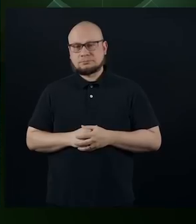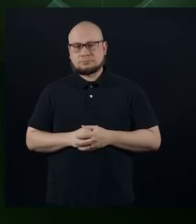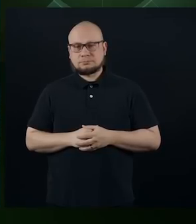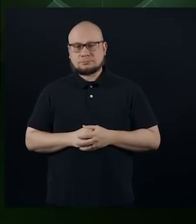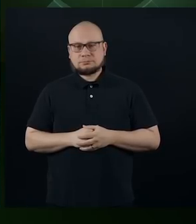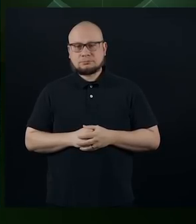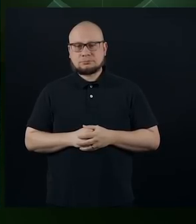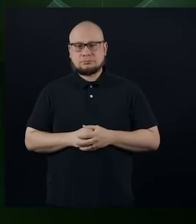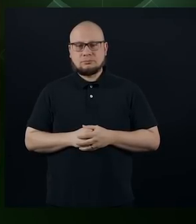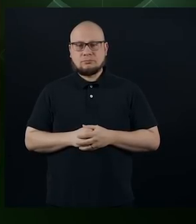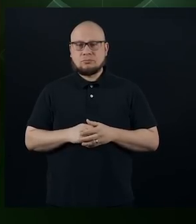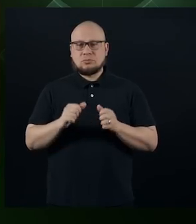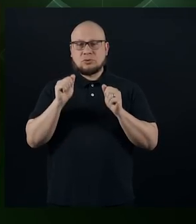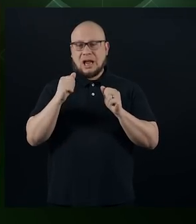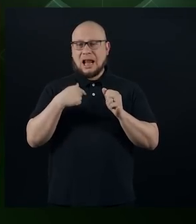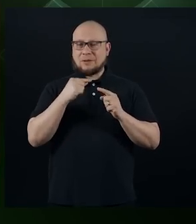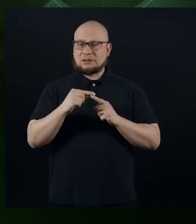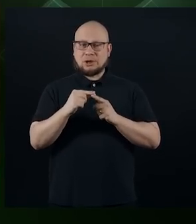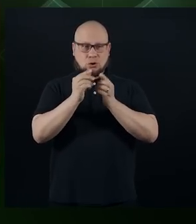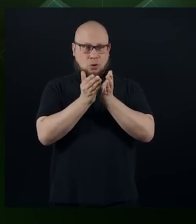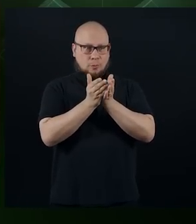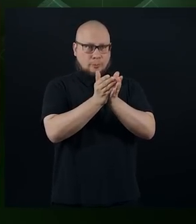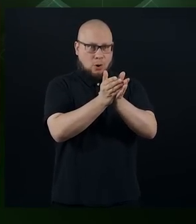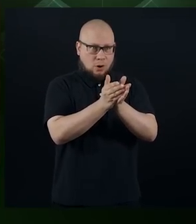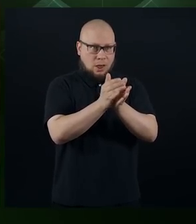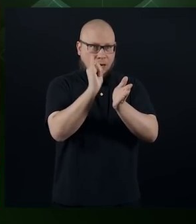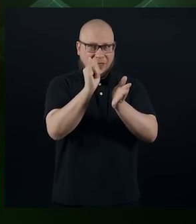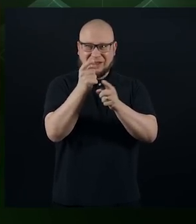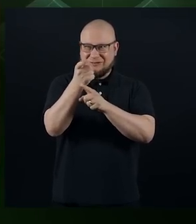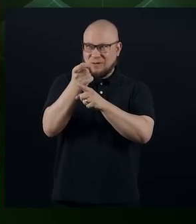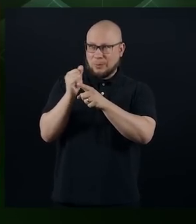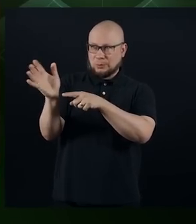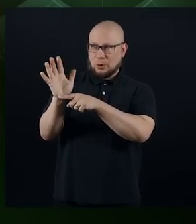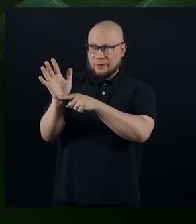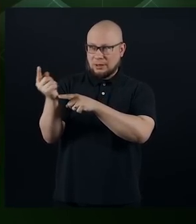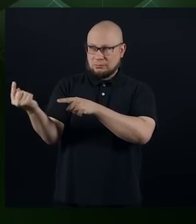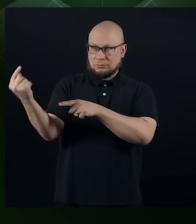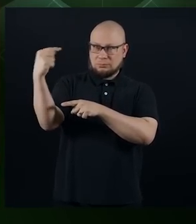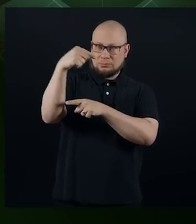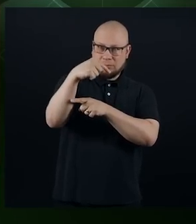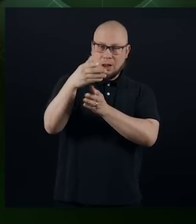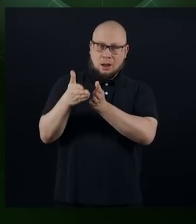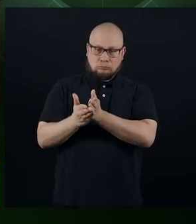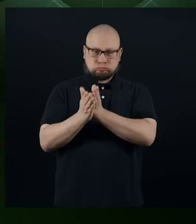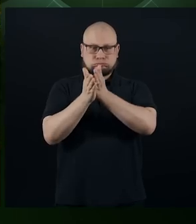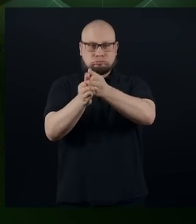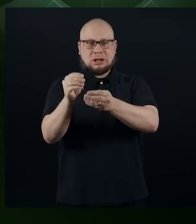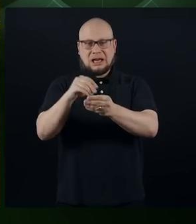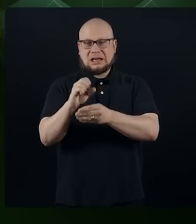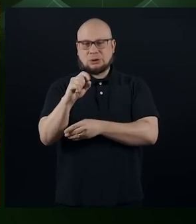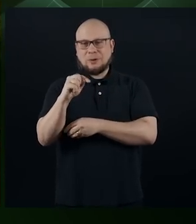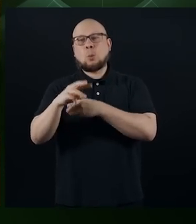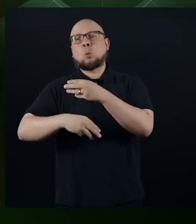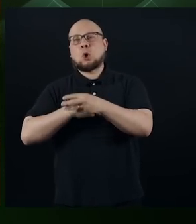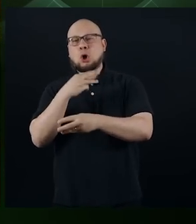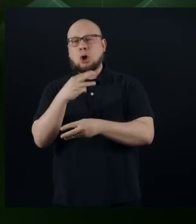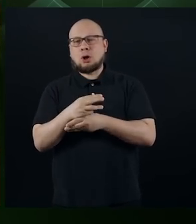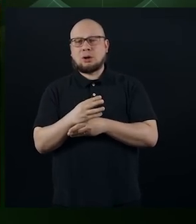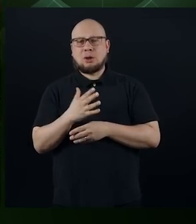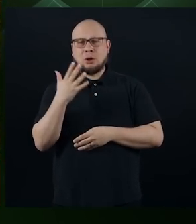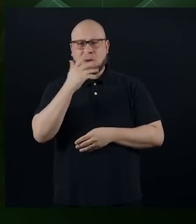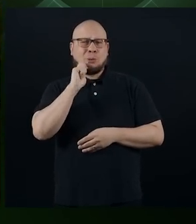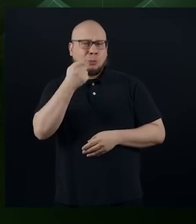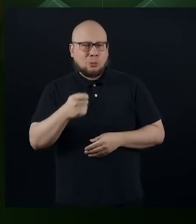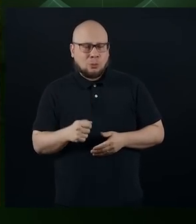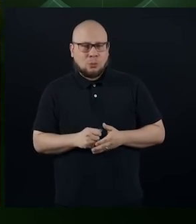have the ship set that feels like it's been inspired by the legends of those ships coming to the Sea of Thieves world. We're really looking forward to how players